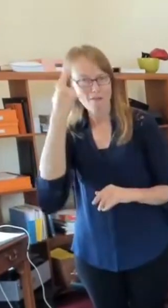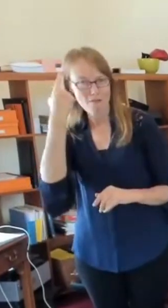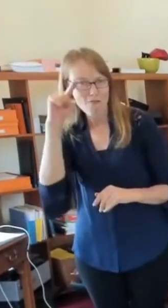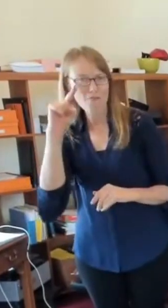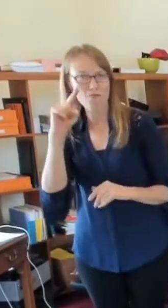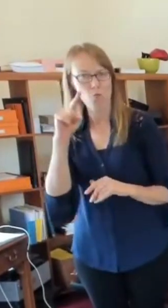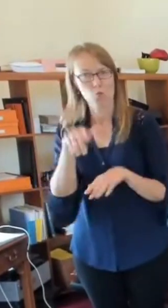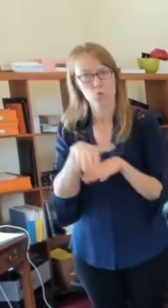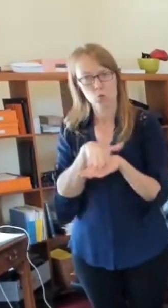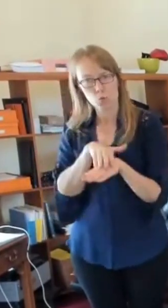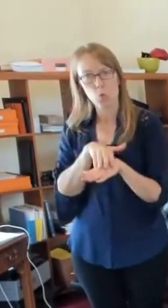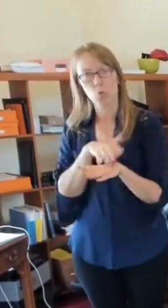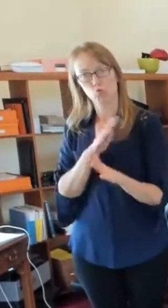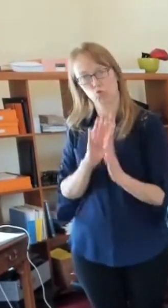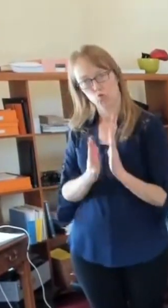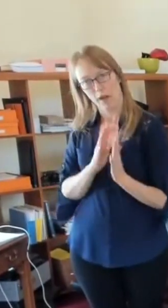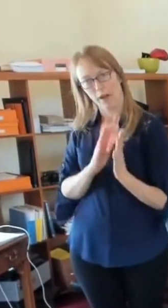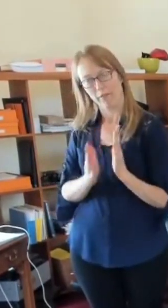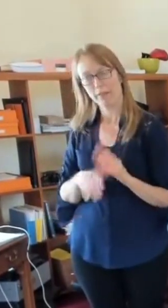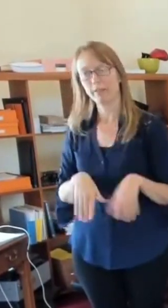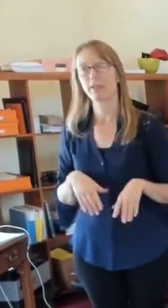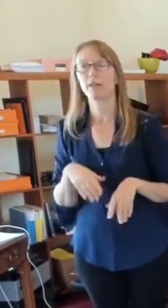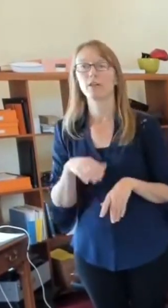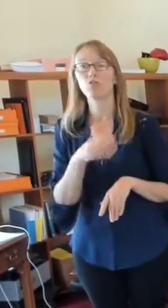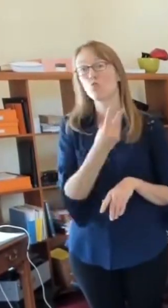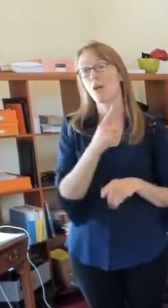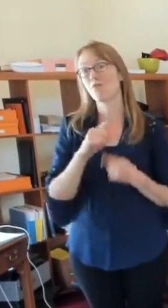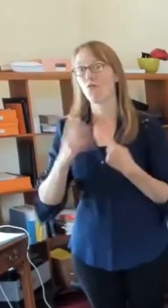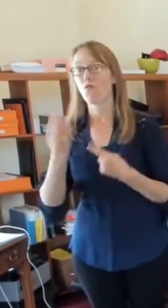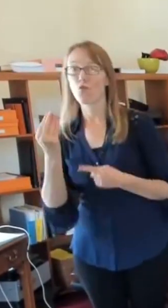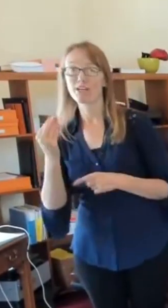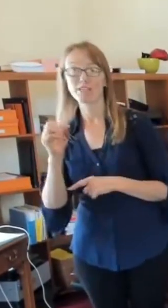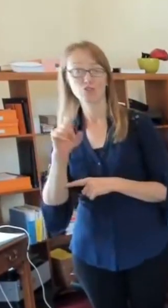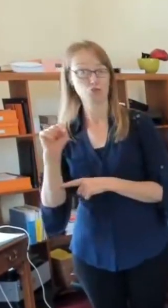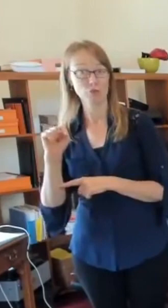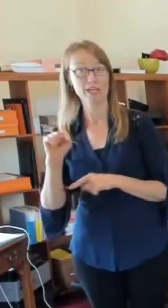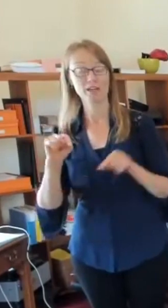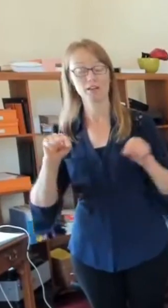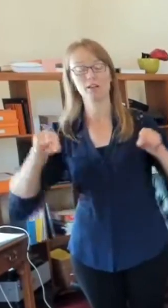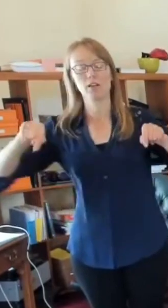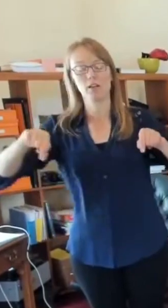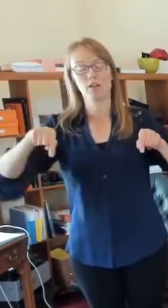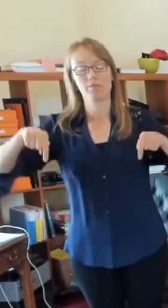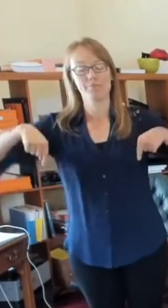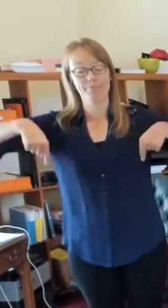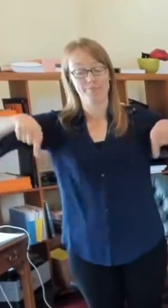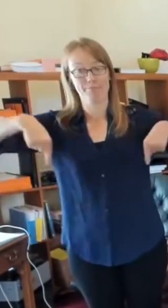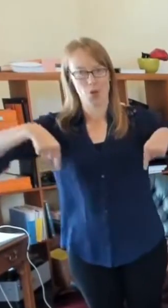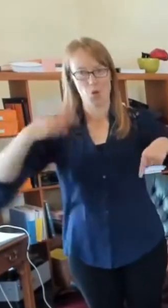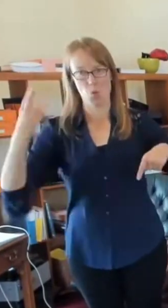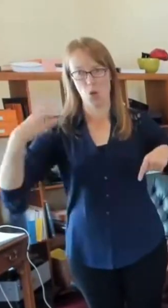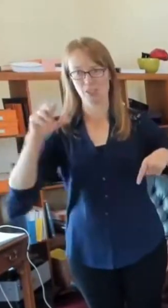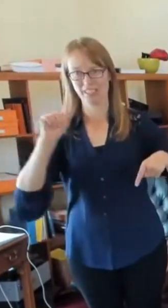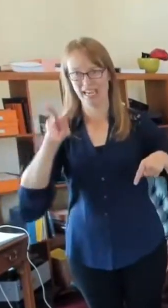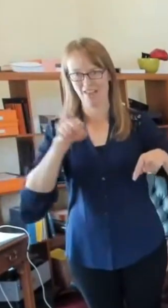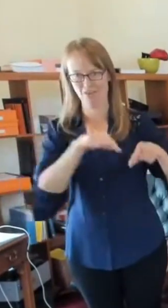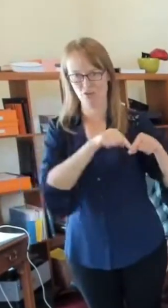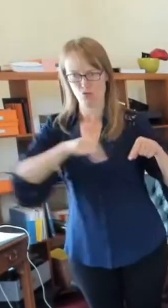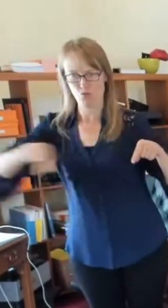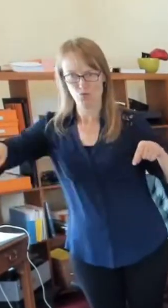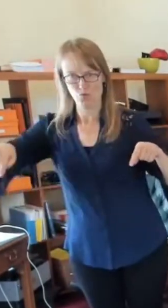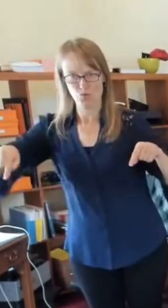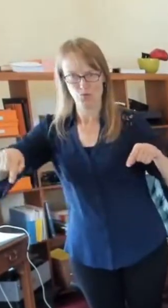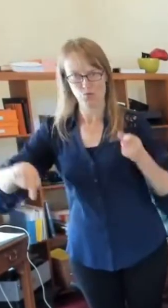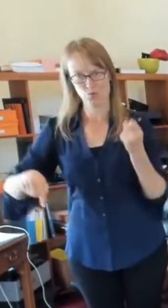of blocks of Washington Avenue from 12th to 14th Street. We closed the Eads Bridge. These were